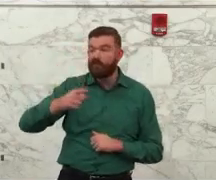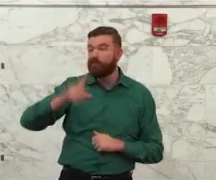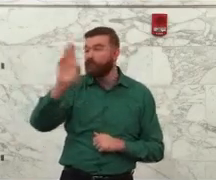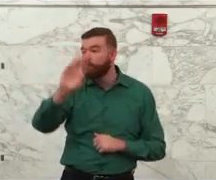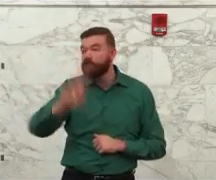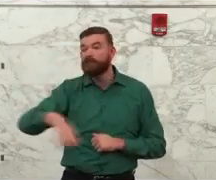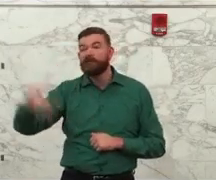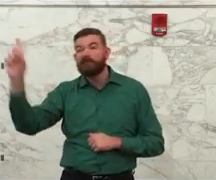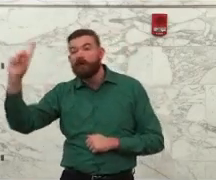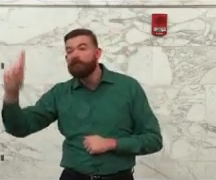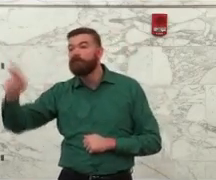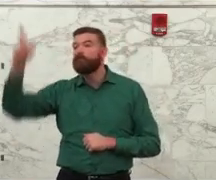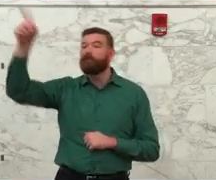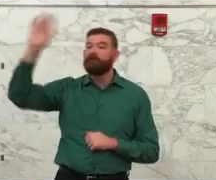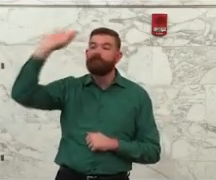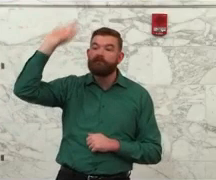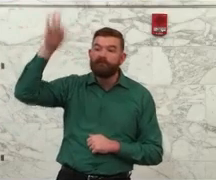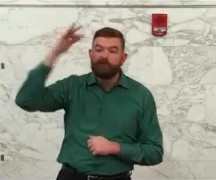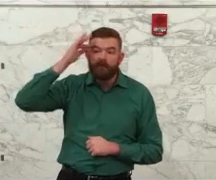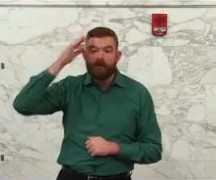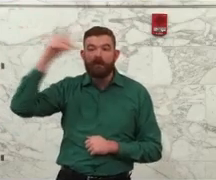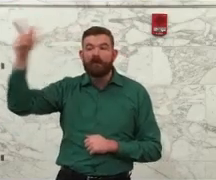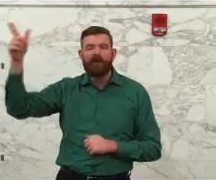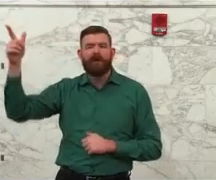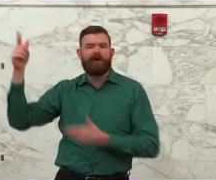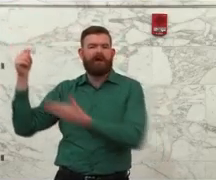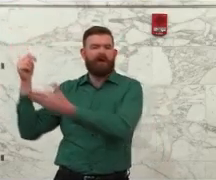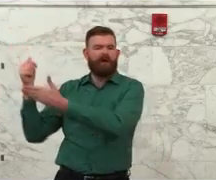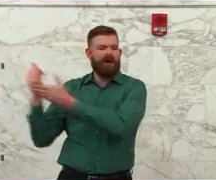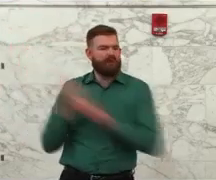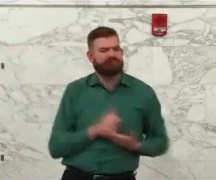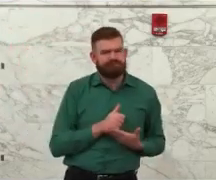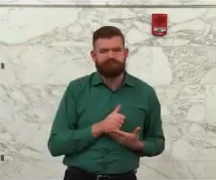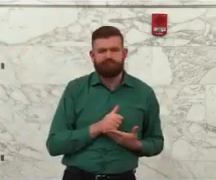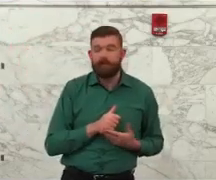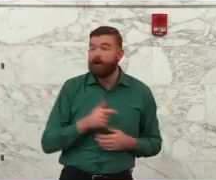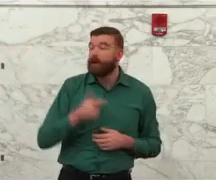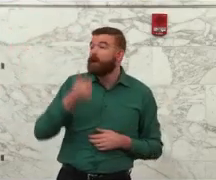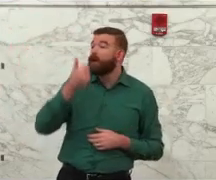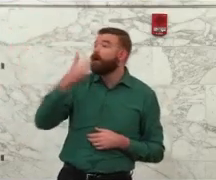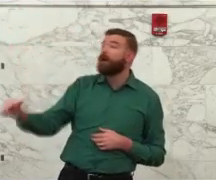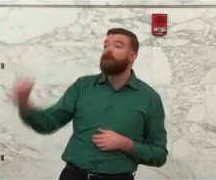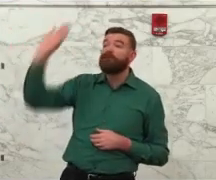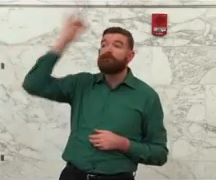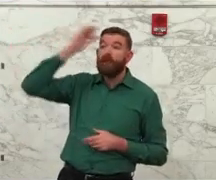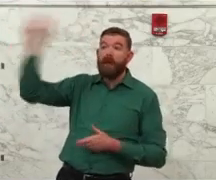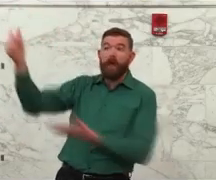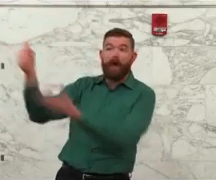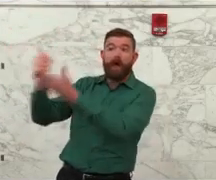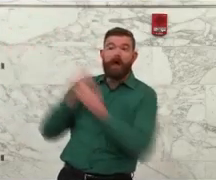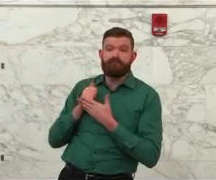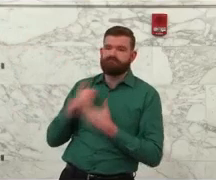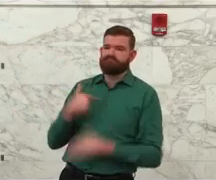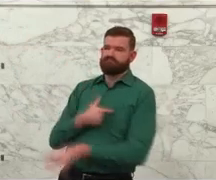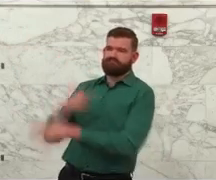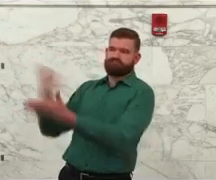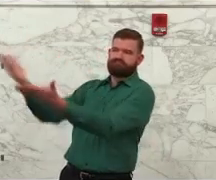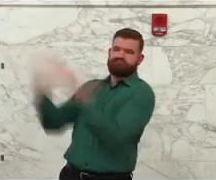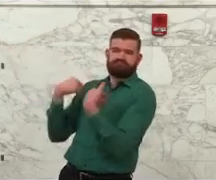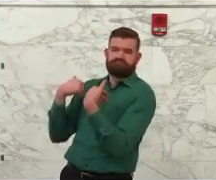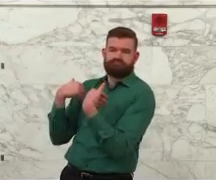in every form it will be needed. And again, we have been calling out as a region, we believe it's a $100